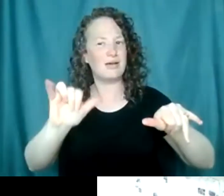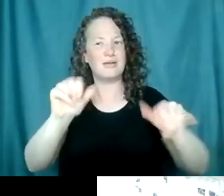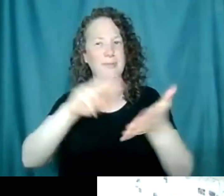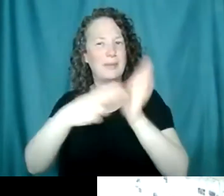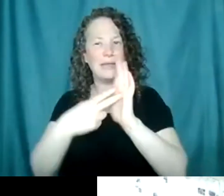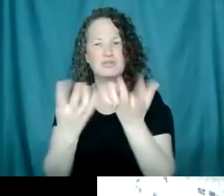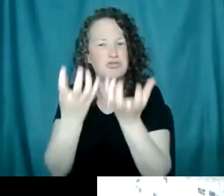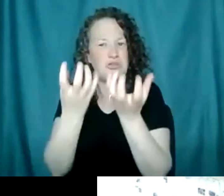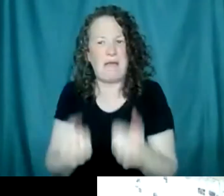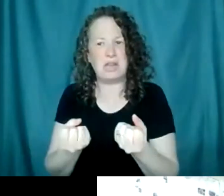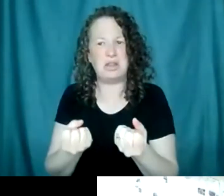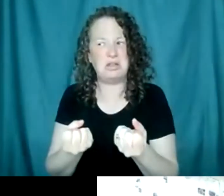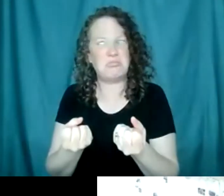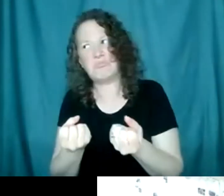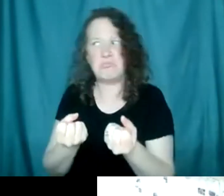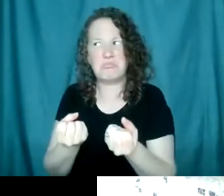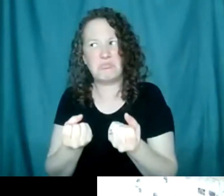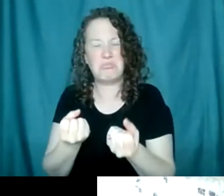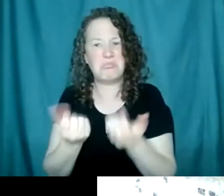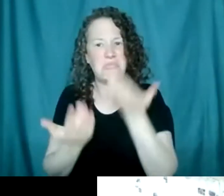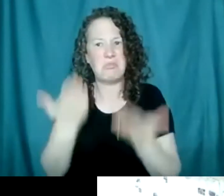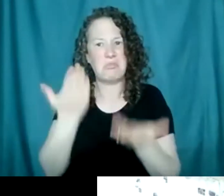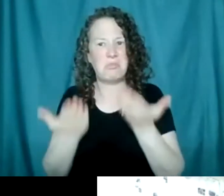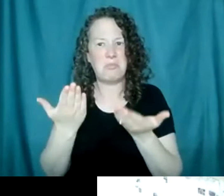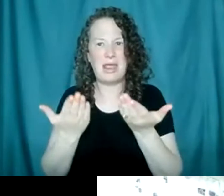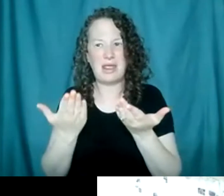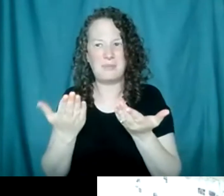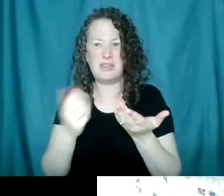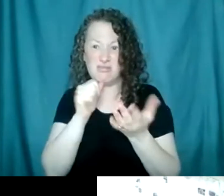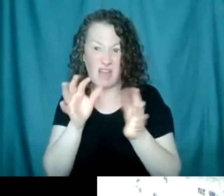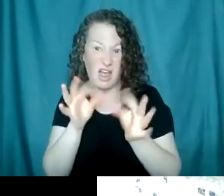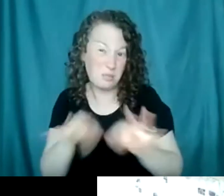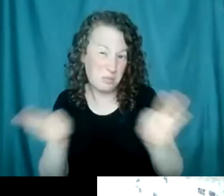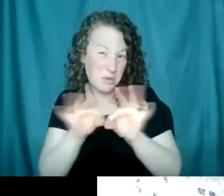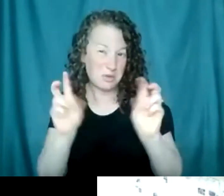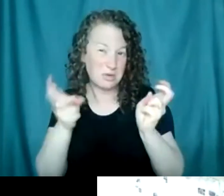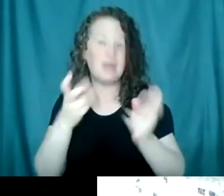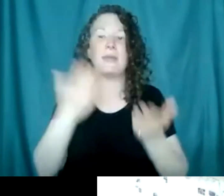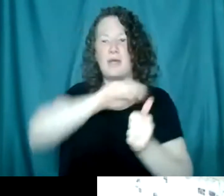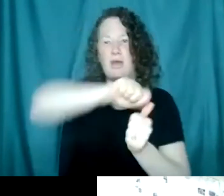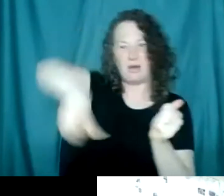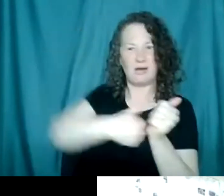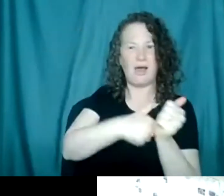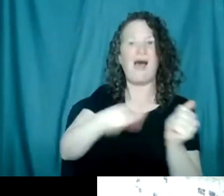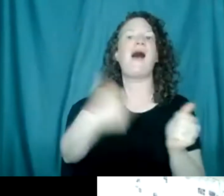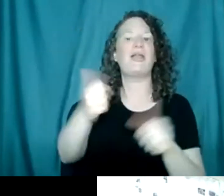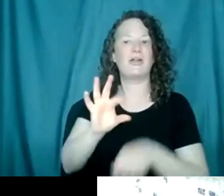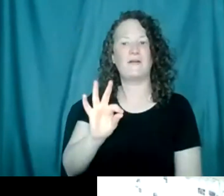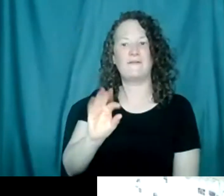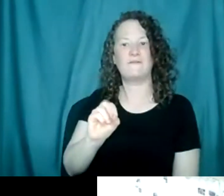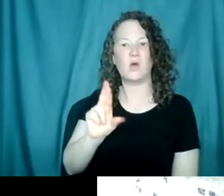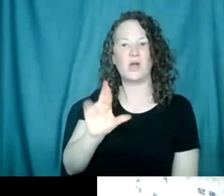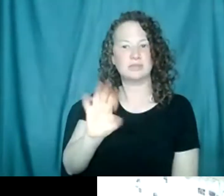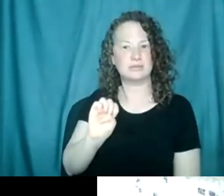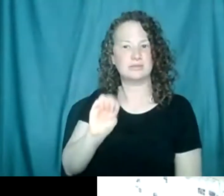be driving that particular mechanism. Something else is driving that mechanism. And that's